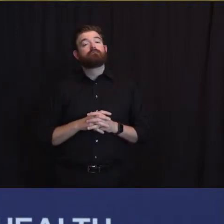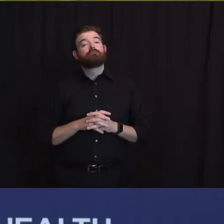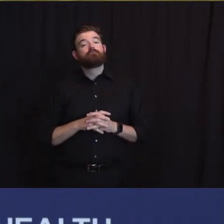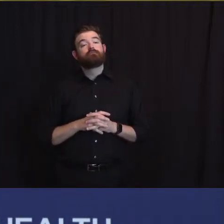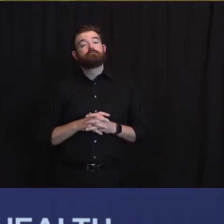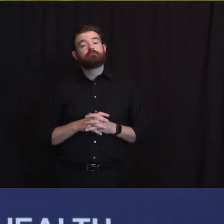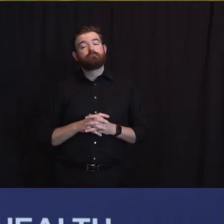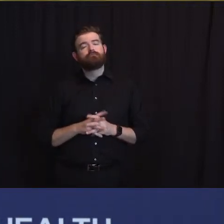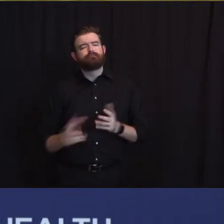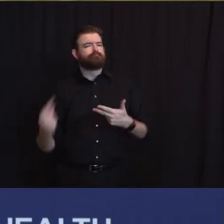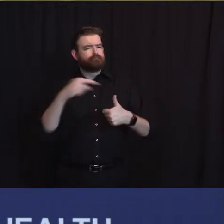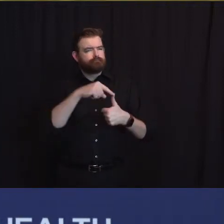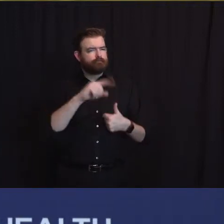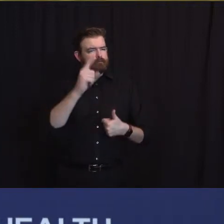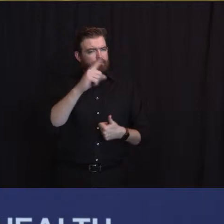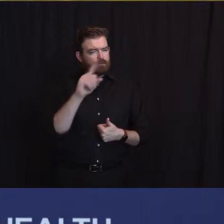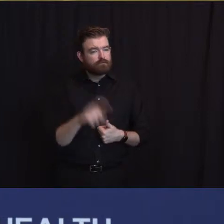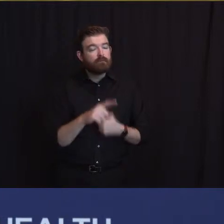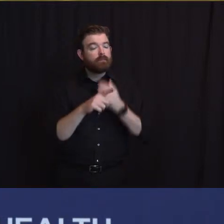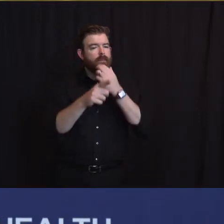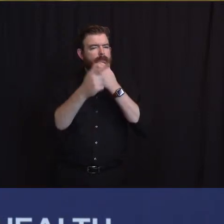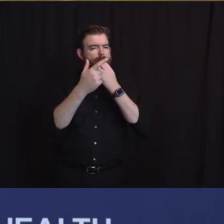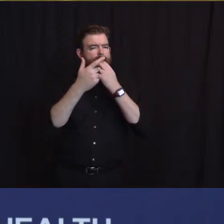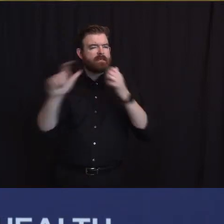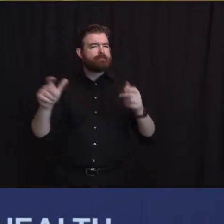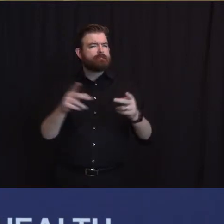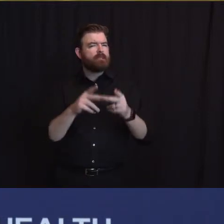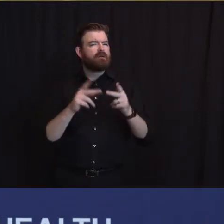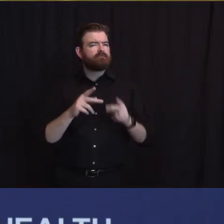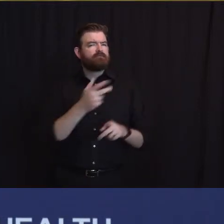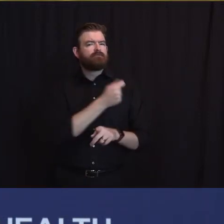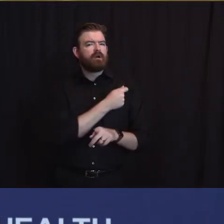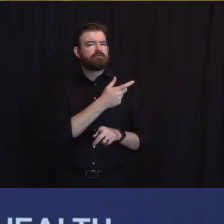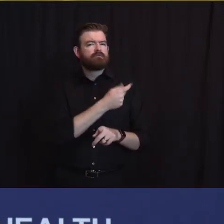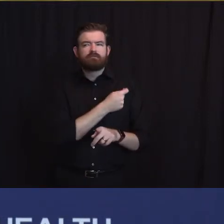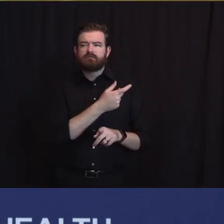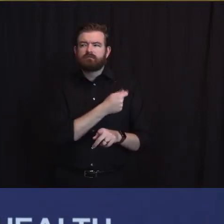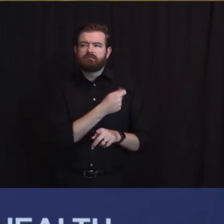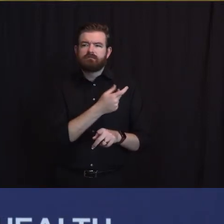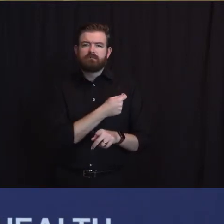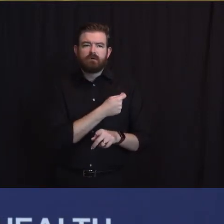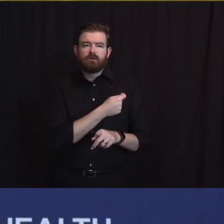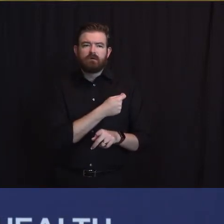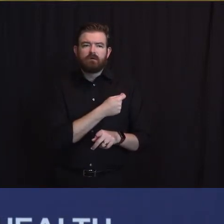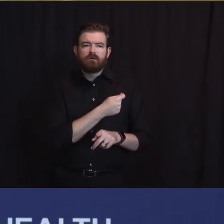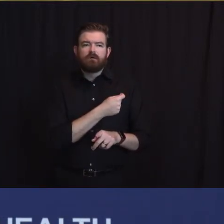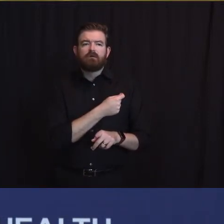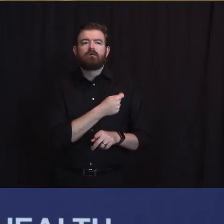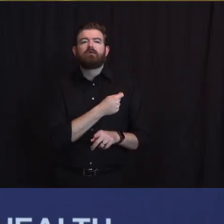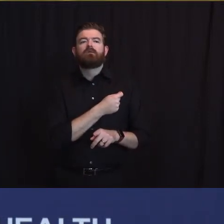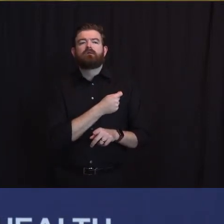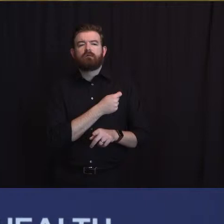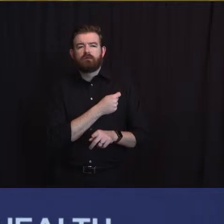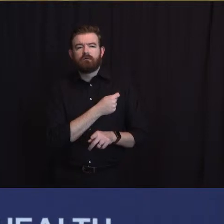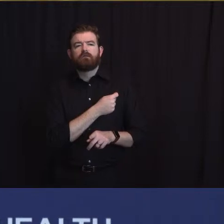The mega sites, my guess is, the mega sites, pardon me, at some point will wind down.